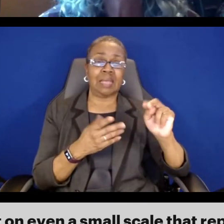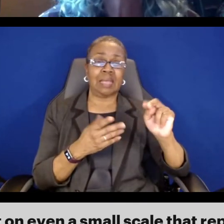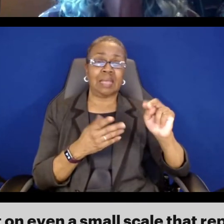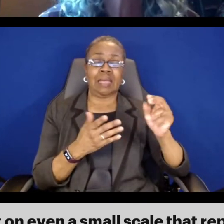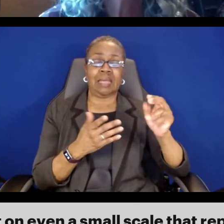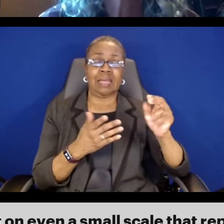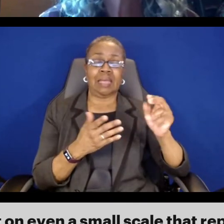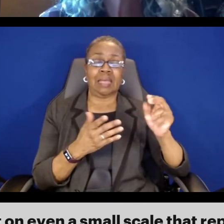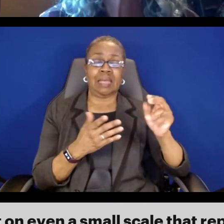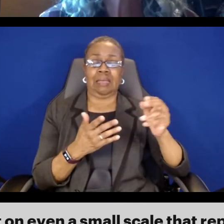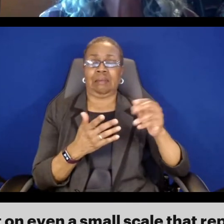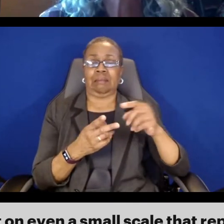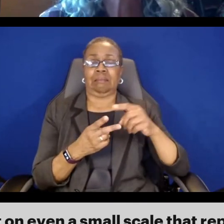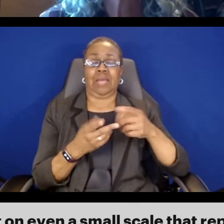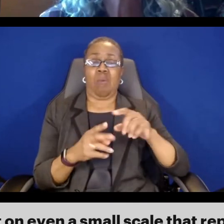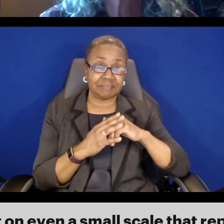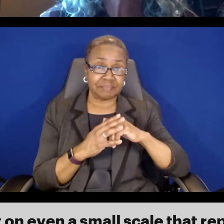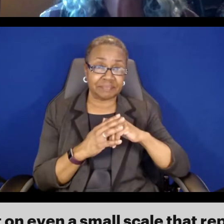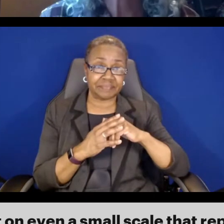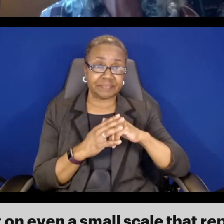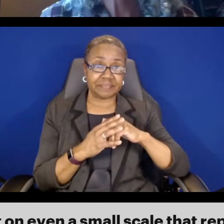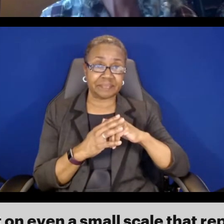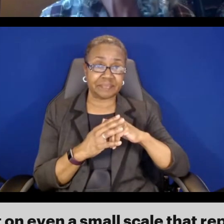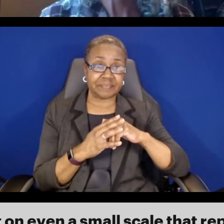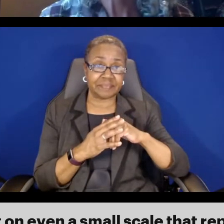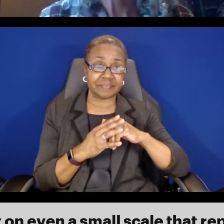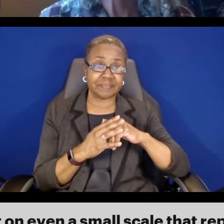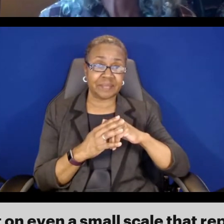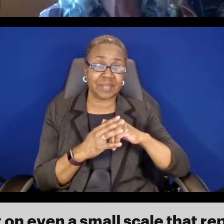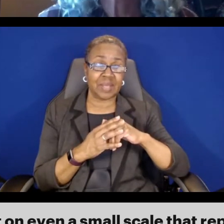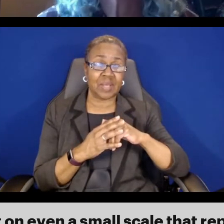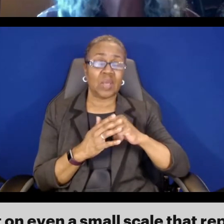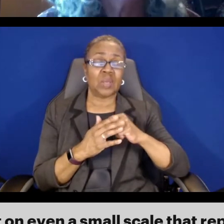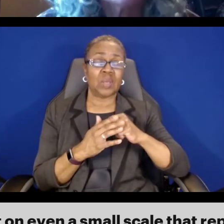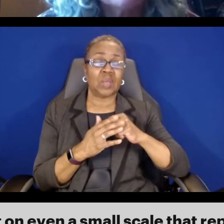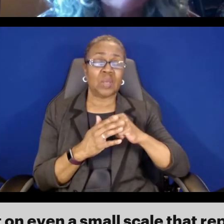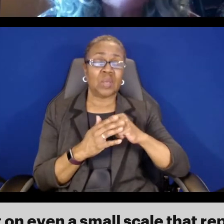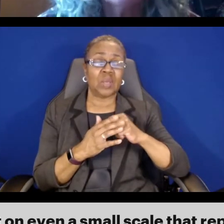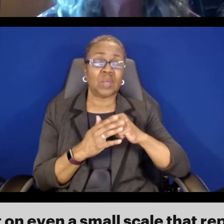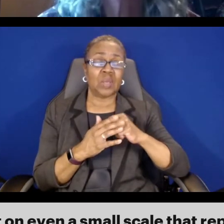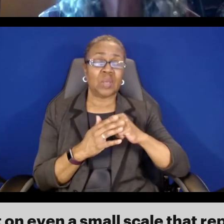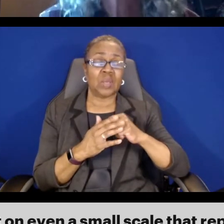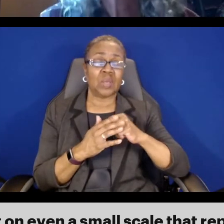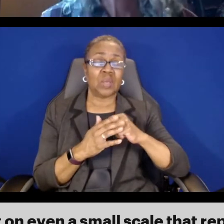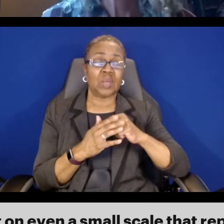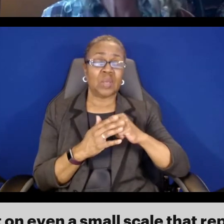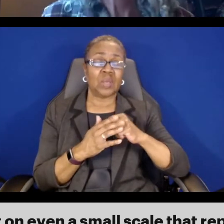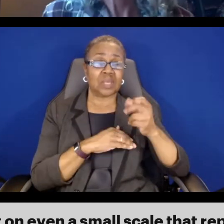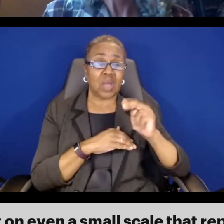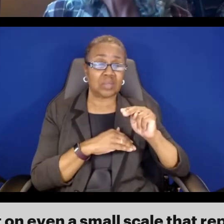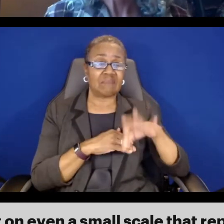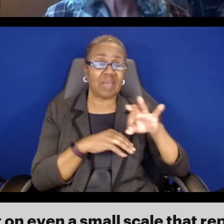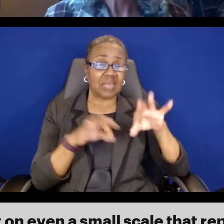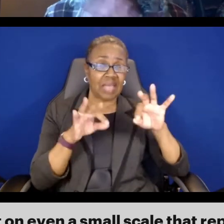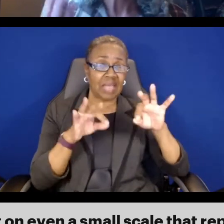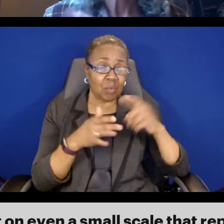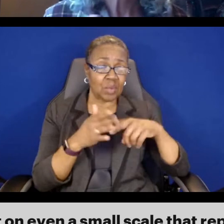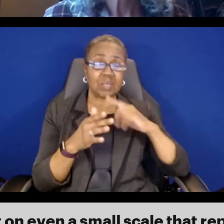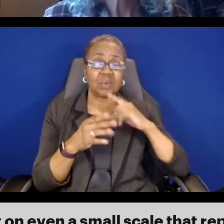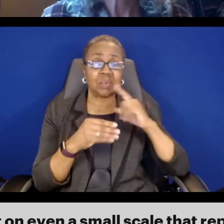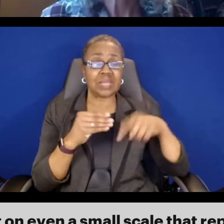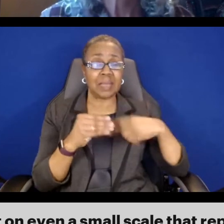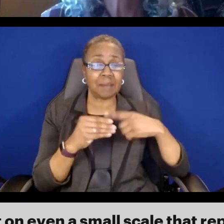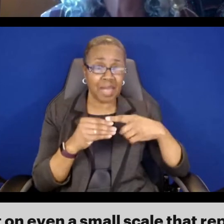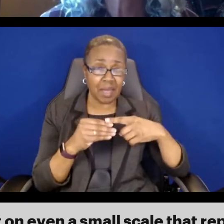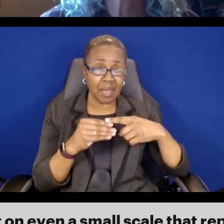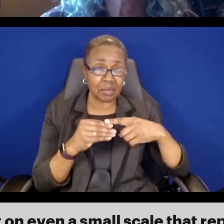um, and so going into the gardens and finding out what they're really about was